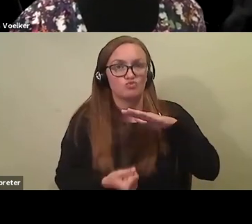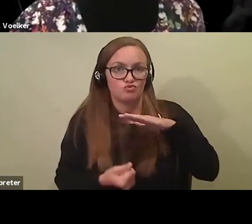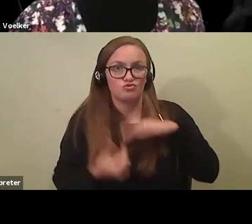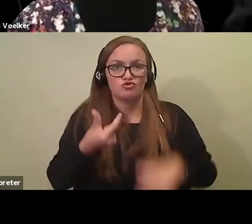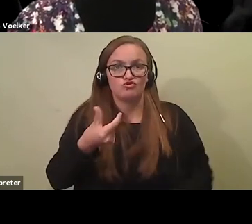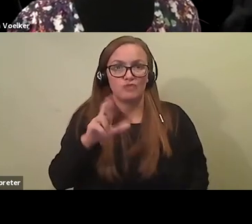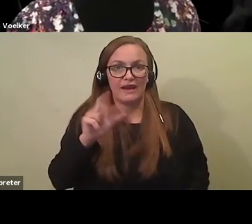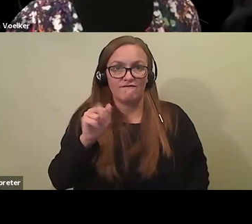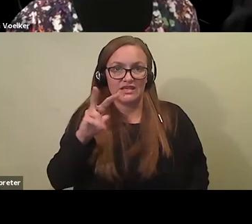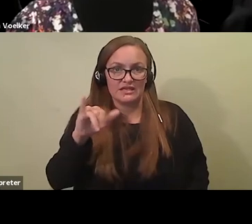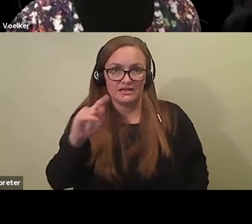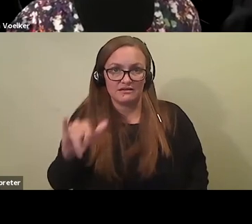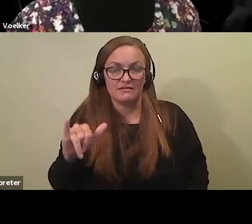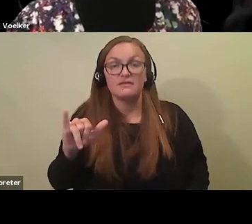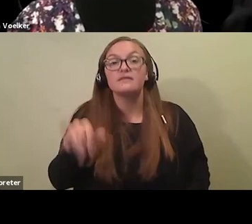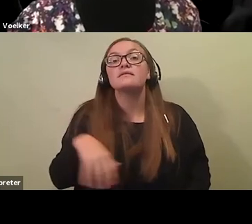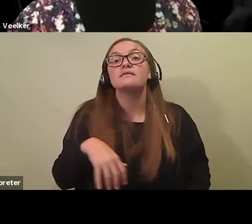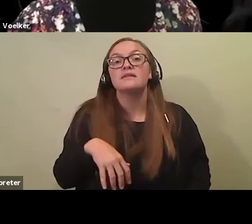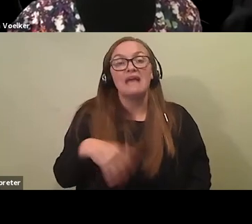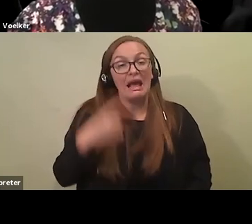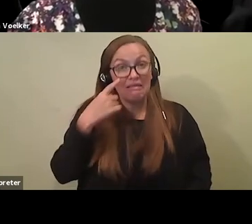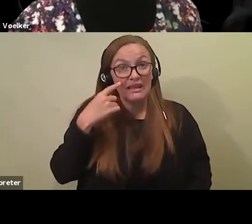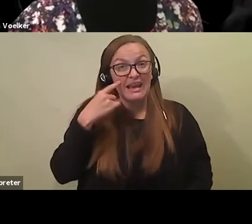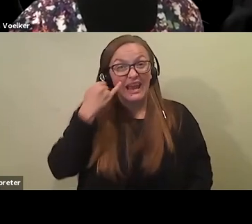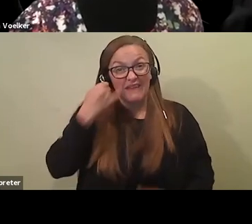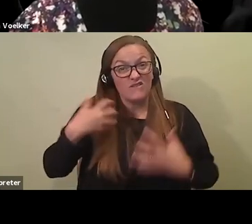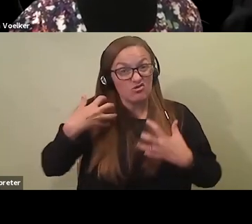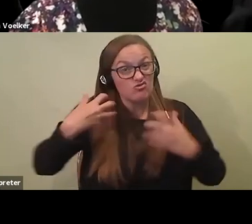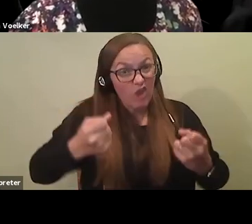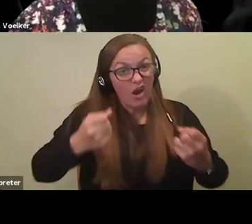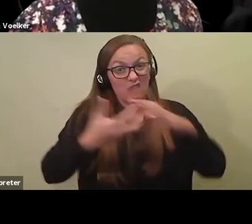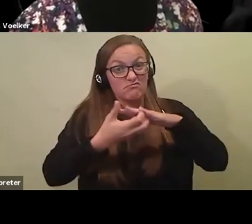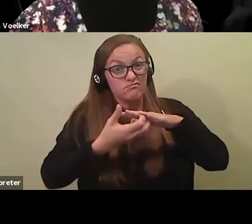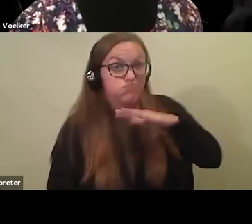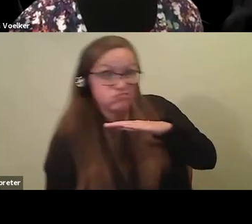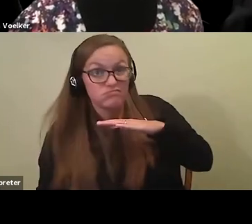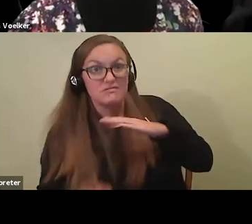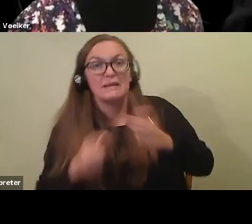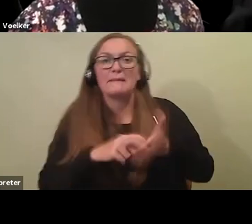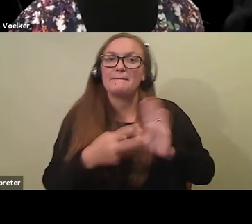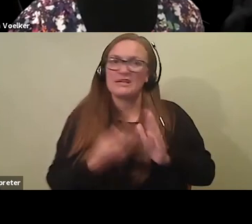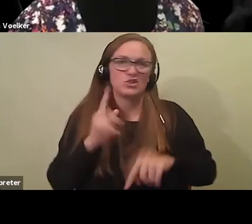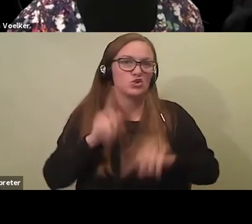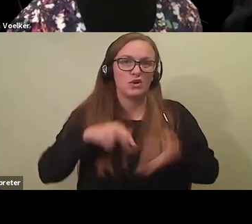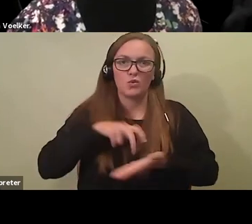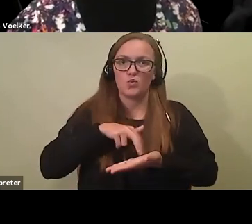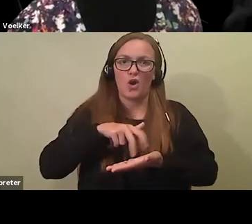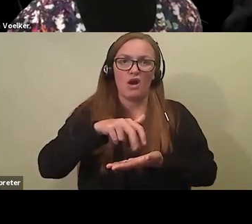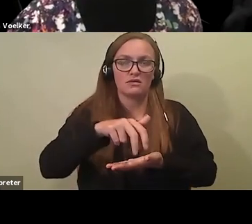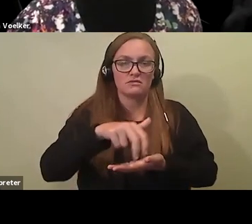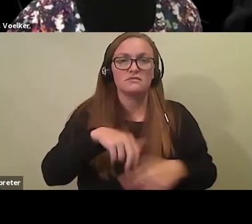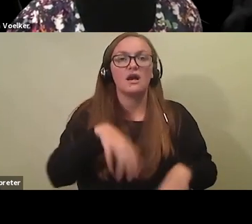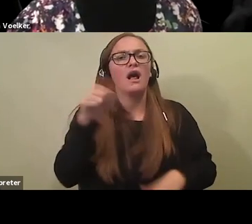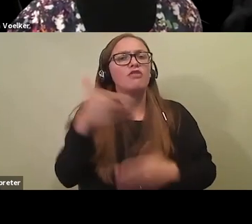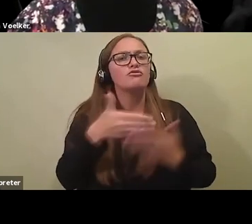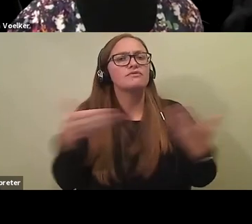being bipedal would be tough. It would be tough on your bones, and you probably wouldn't necessarily evolve that way. And other things would also evolve differently. Like our eyes,